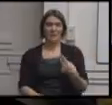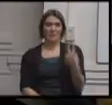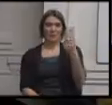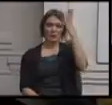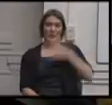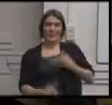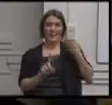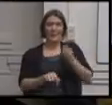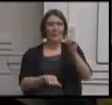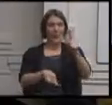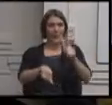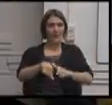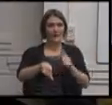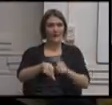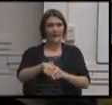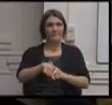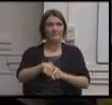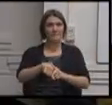firefighters.